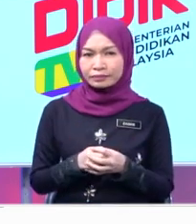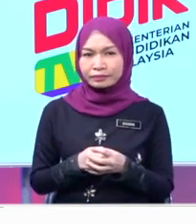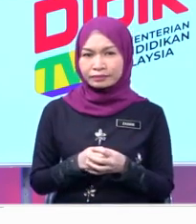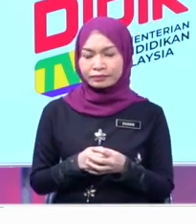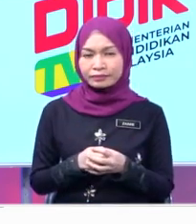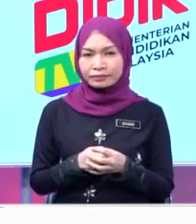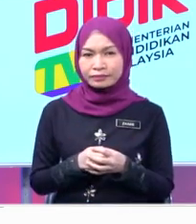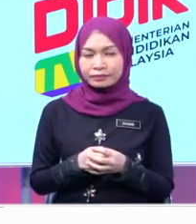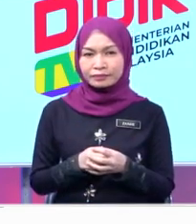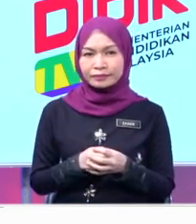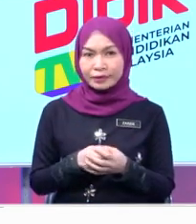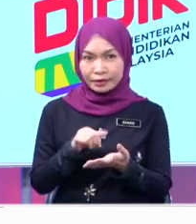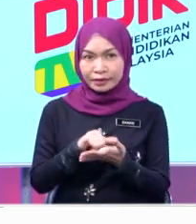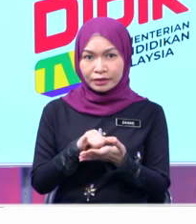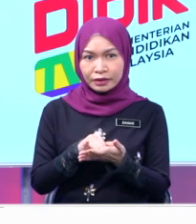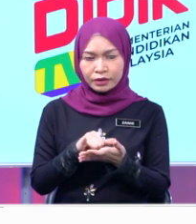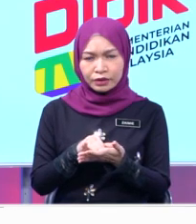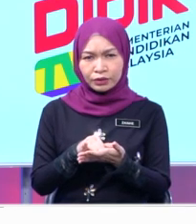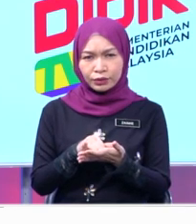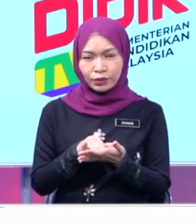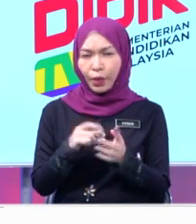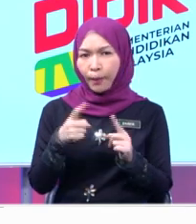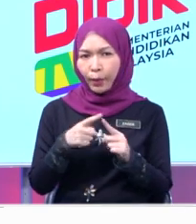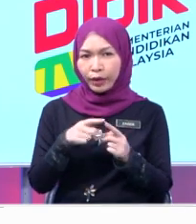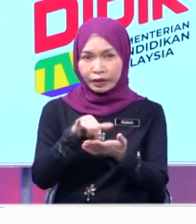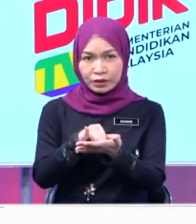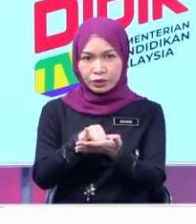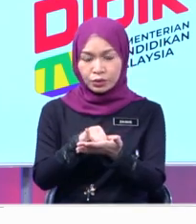Does it elaborate the first point?